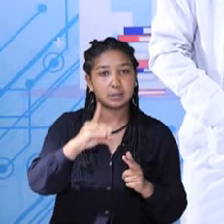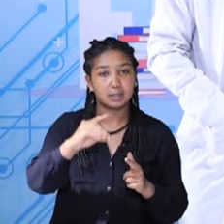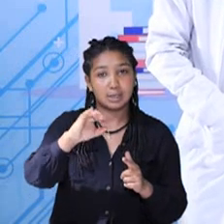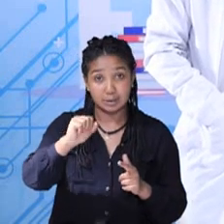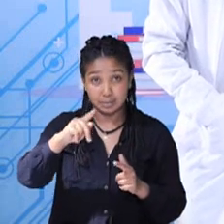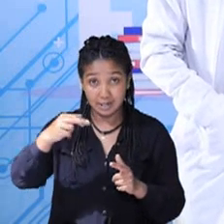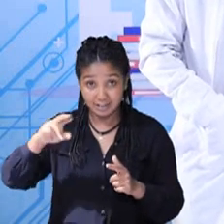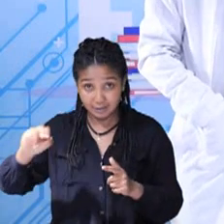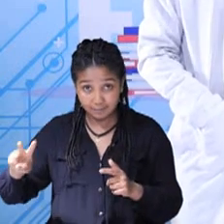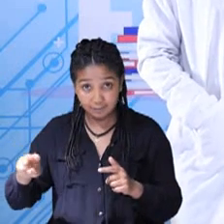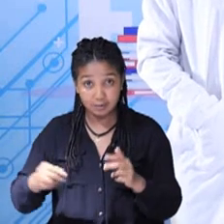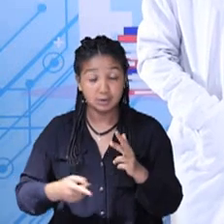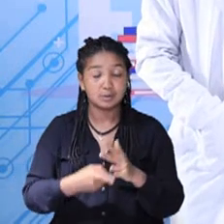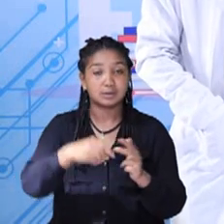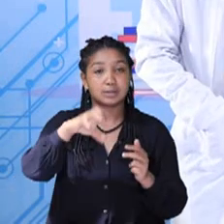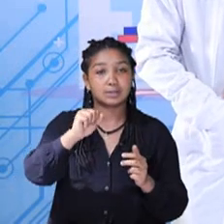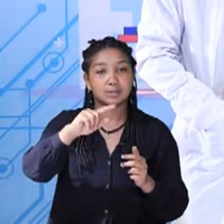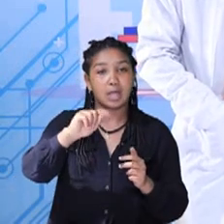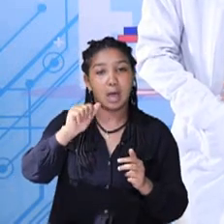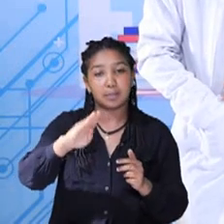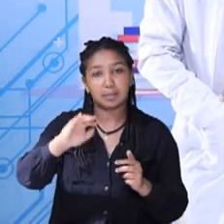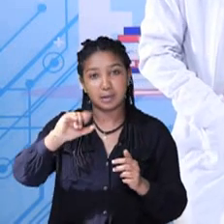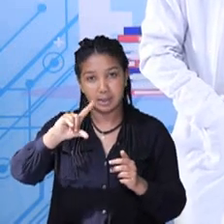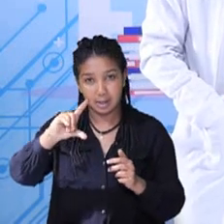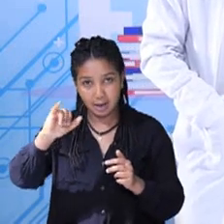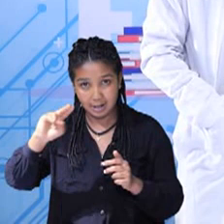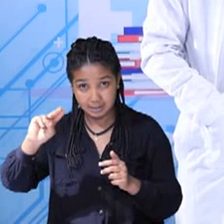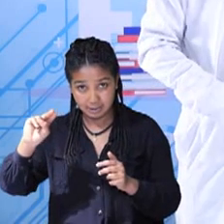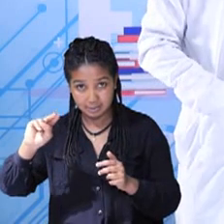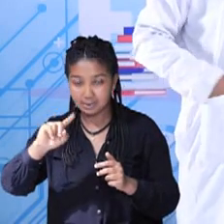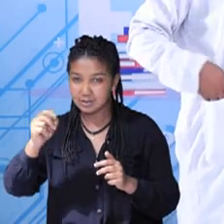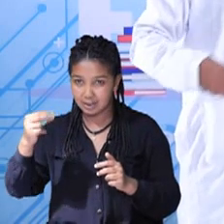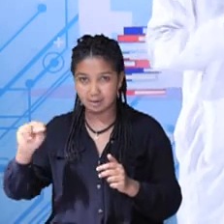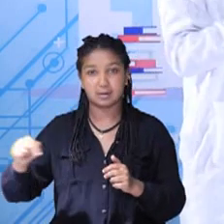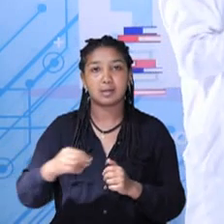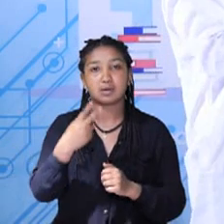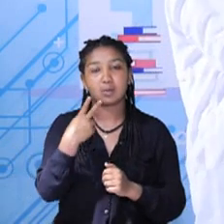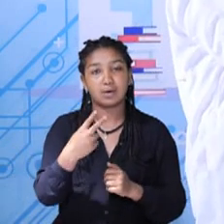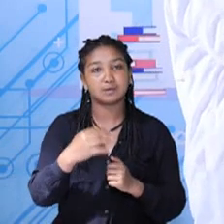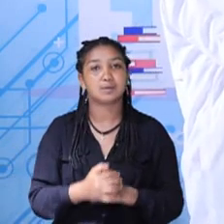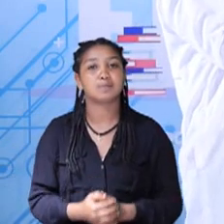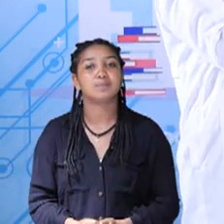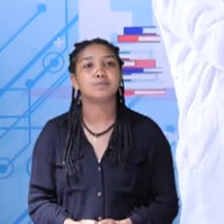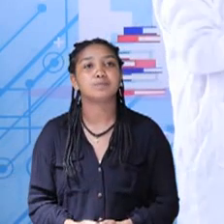dispersive, and also stabilizing type of natural selections. We have seen